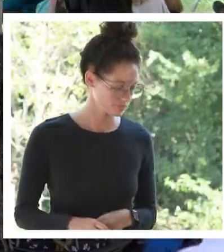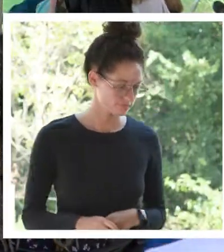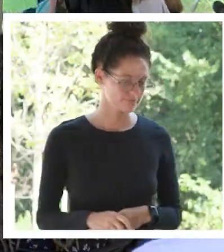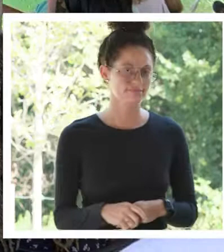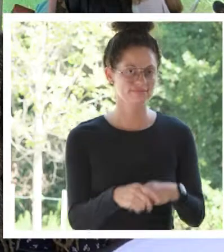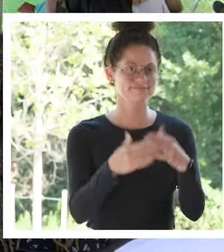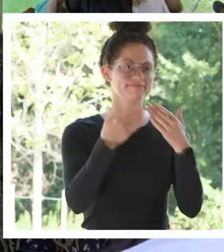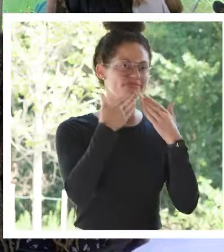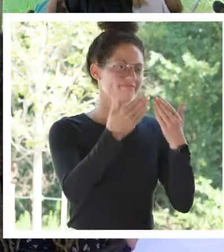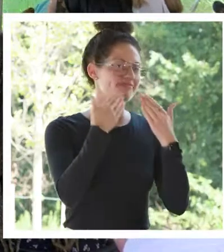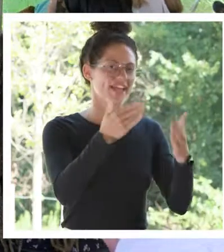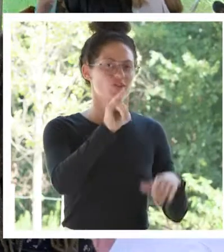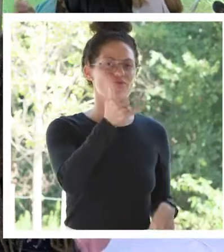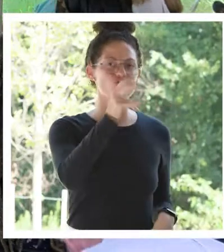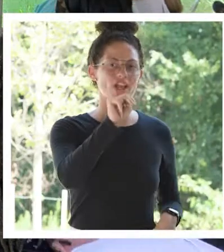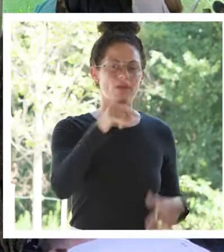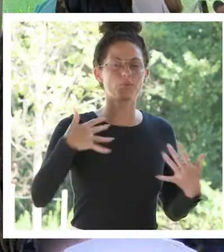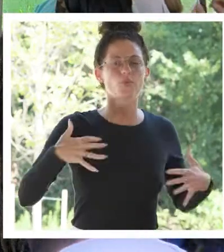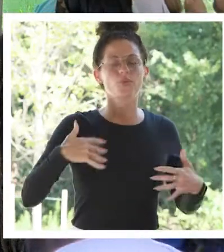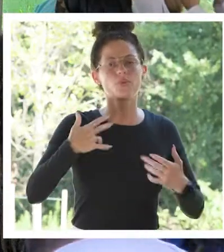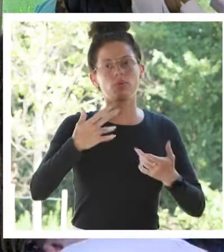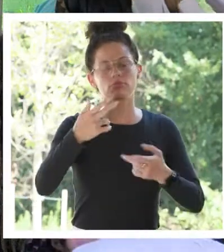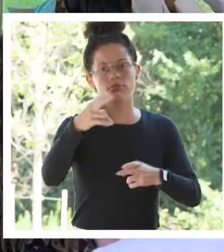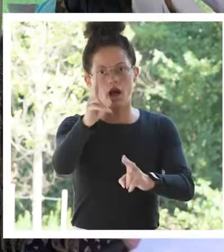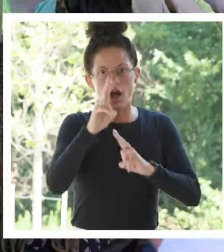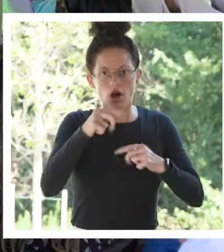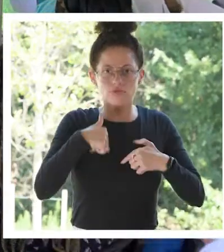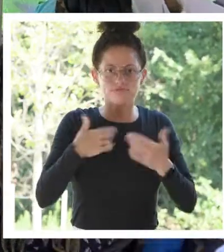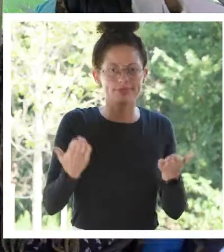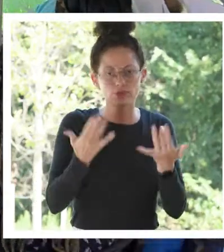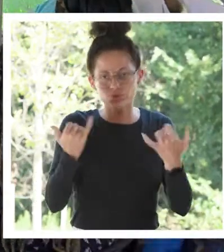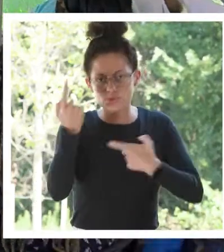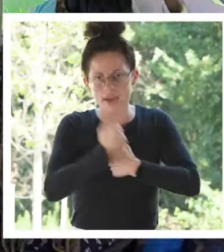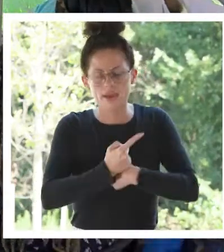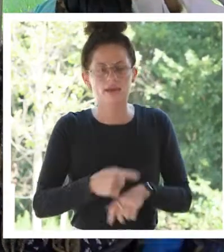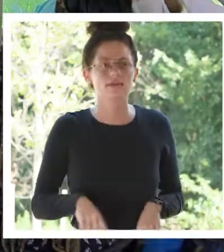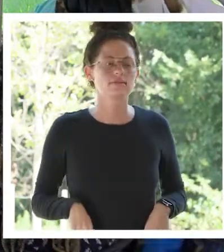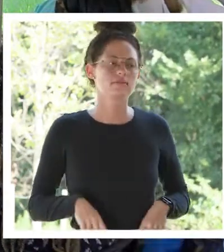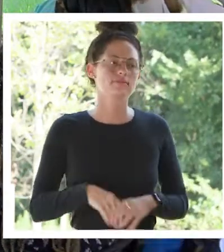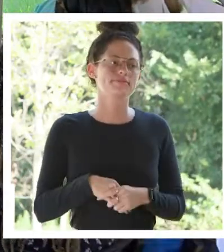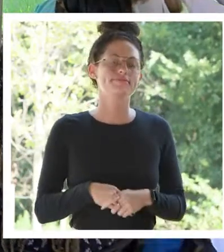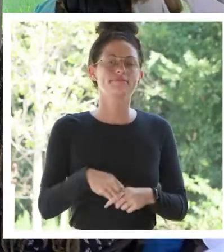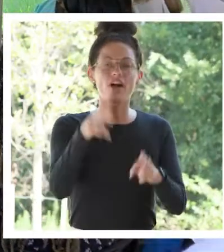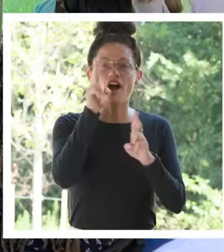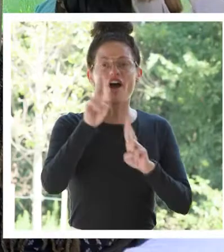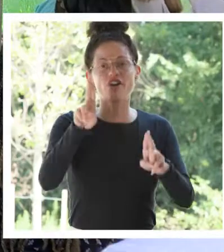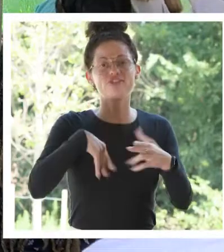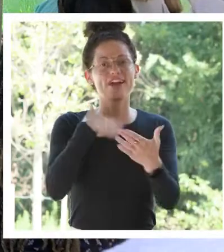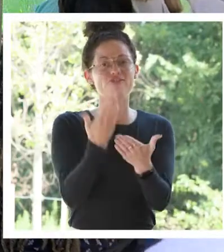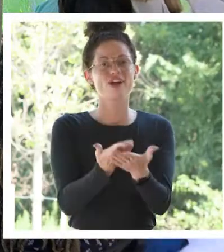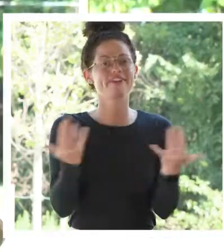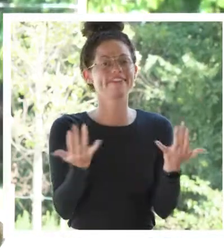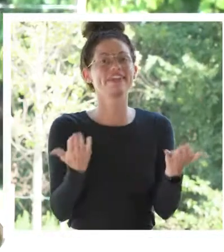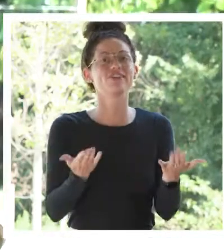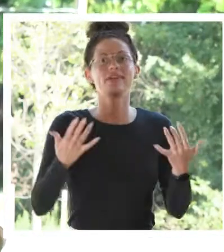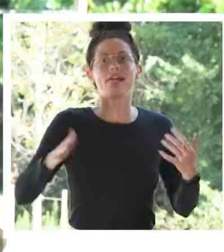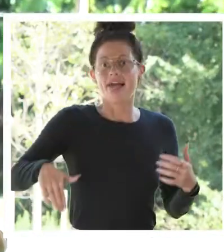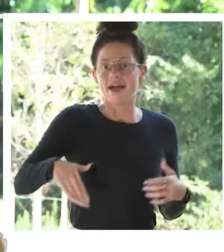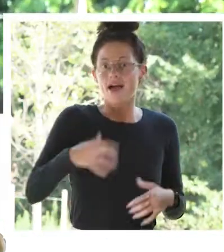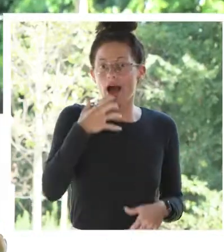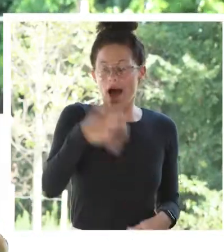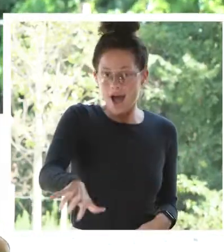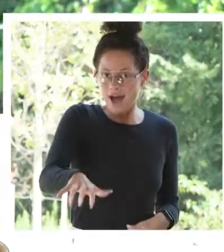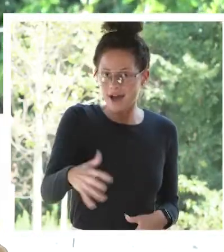Thank you, Jan. It's an honor to join with all of you on this beautiful day, not too hot yet,